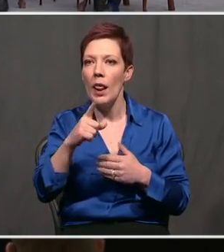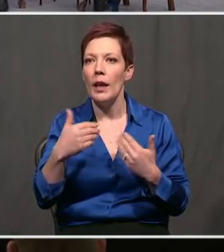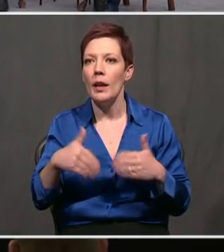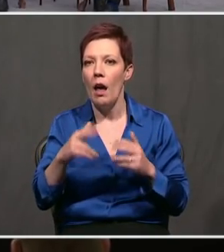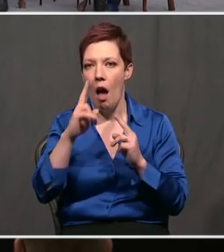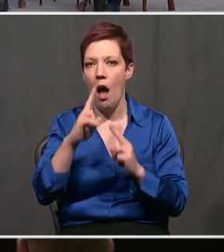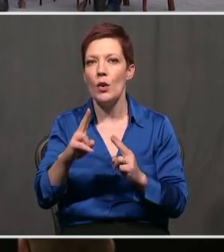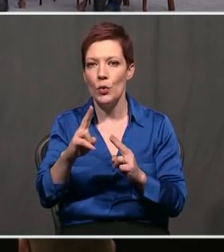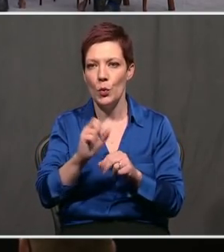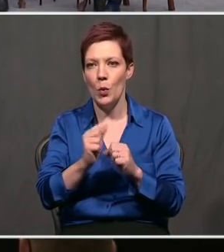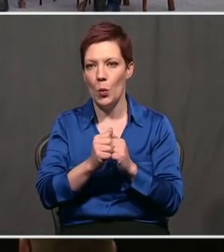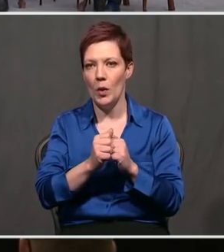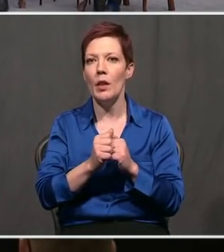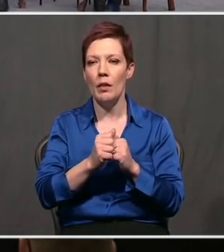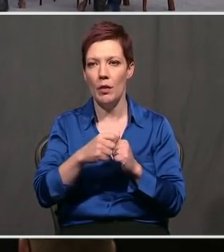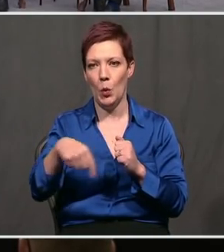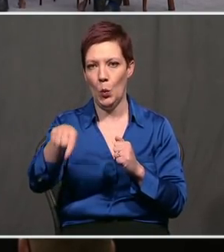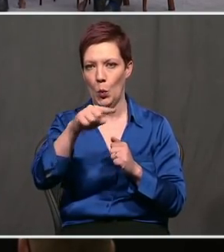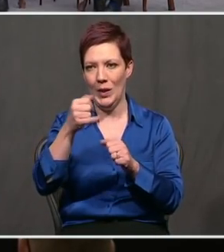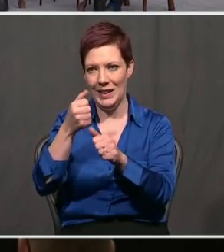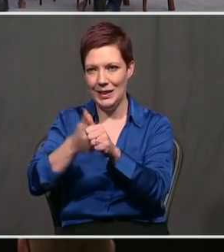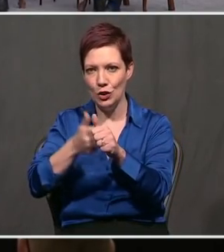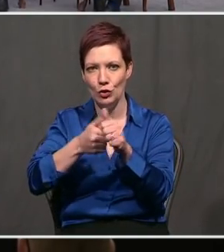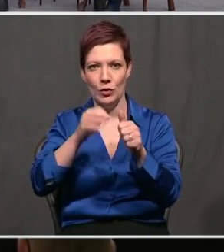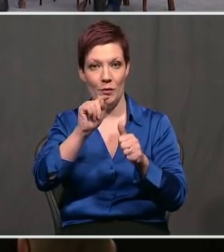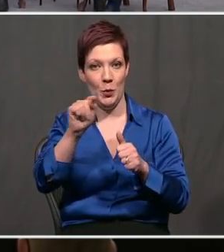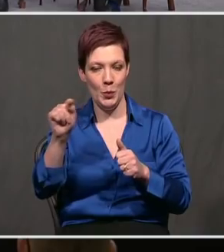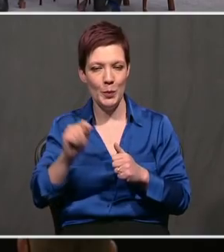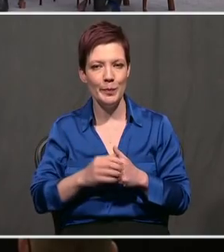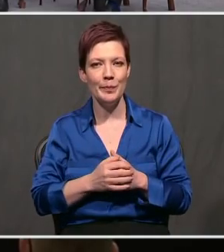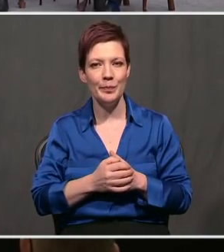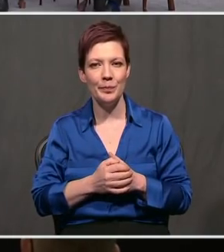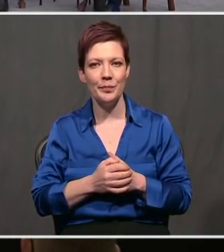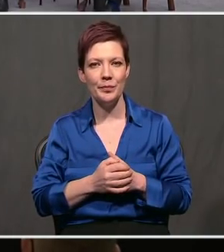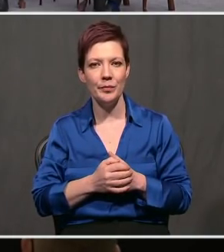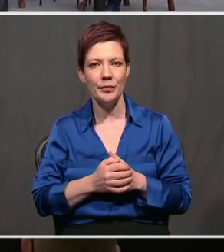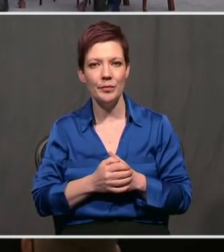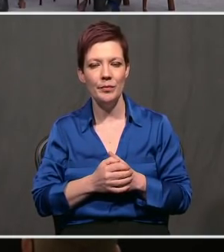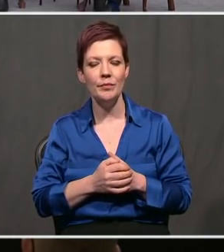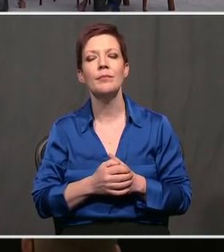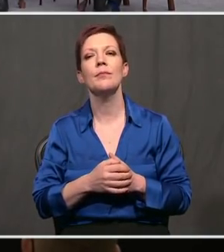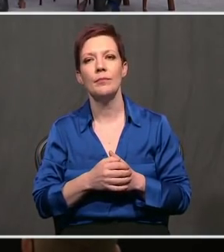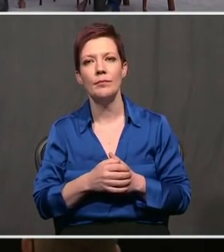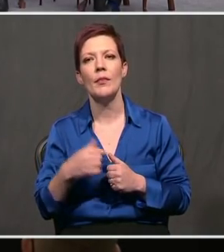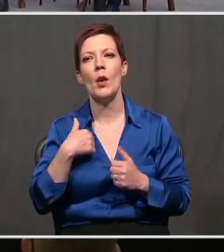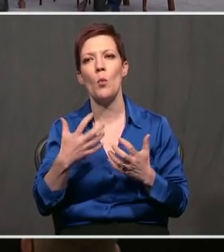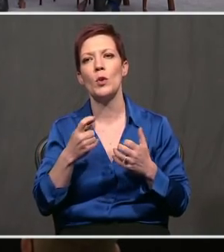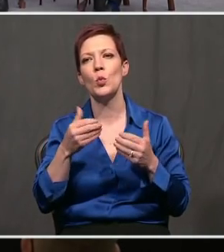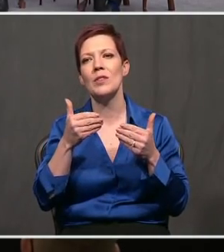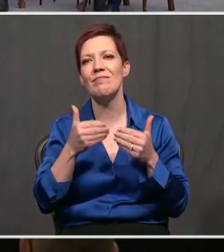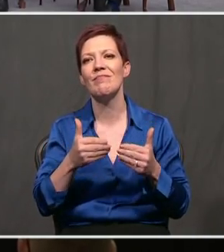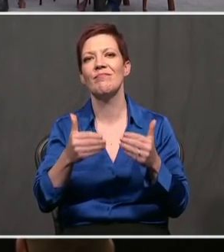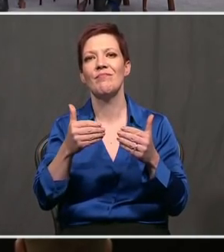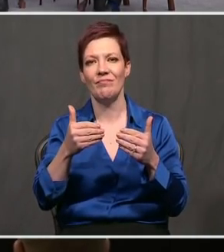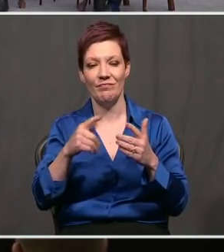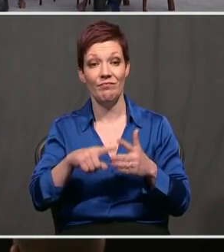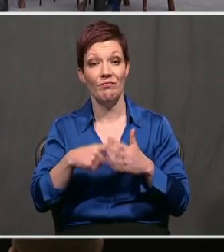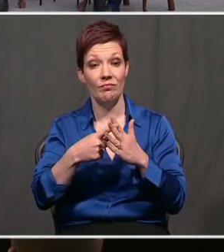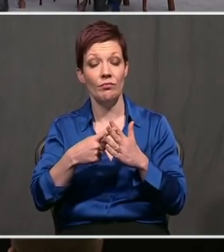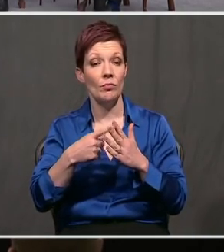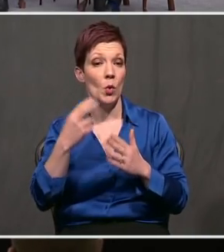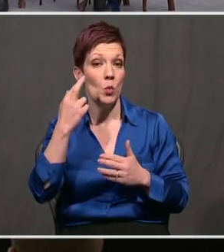that. Want to kick things off. As I mentioned, there's a reason we asked you, in addition to your